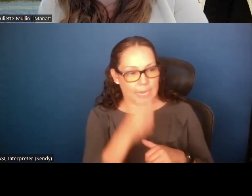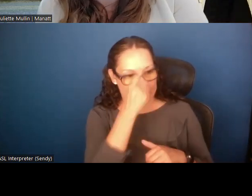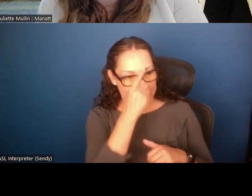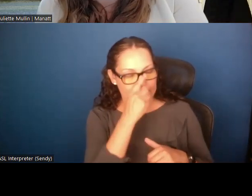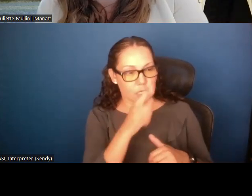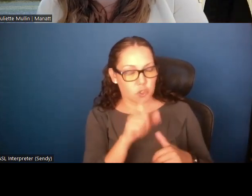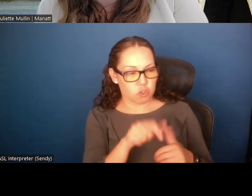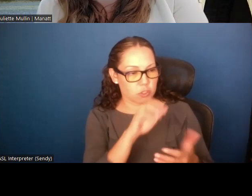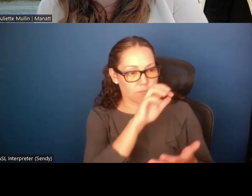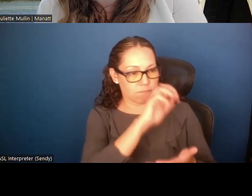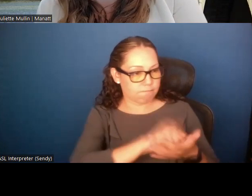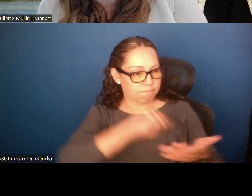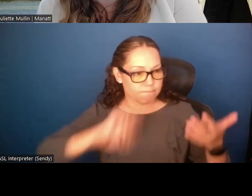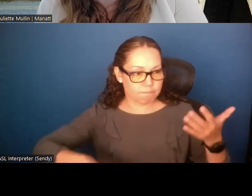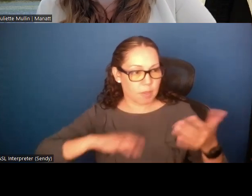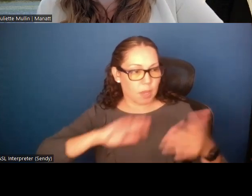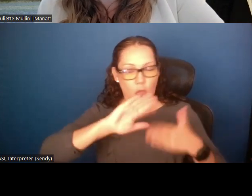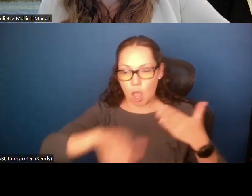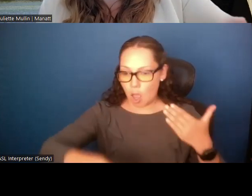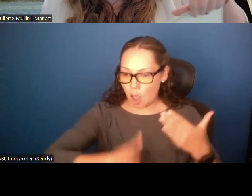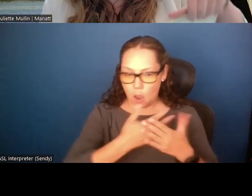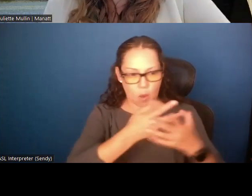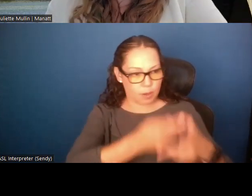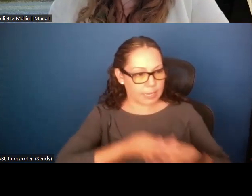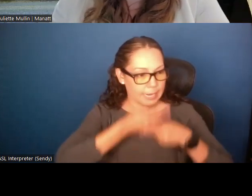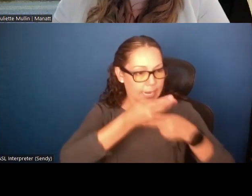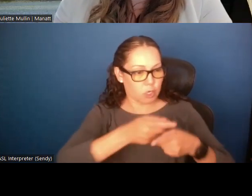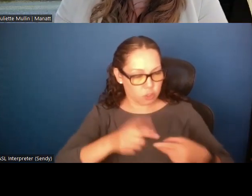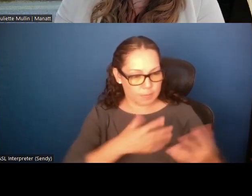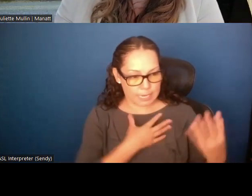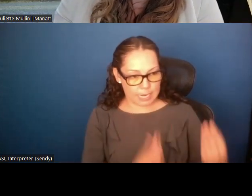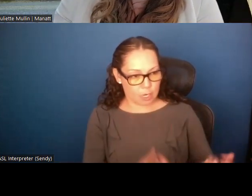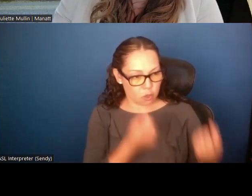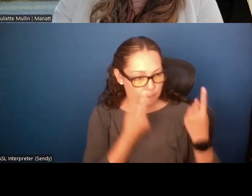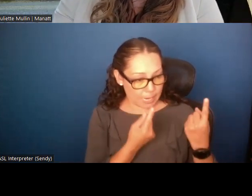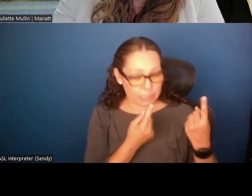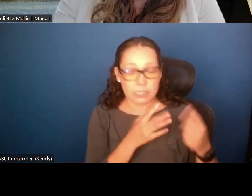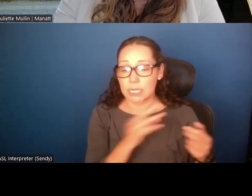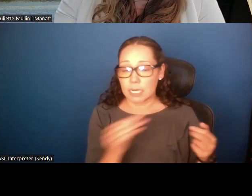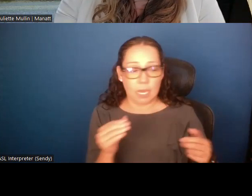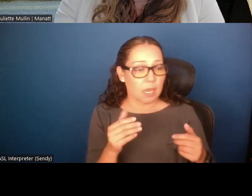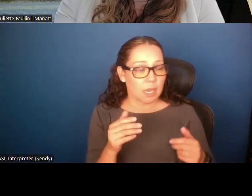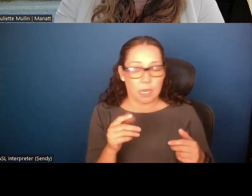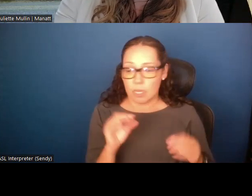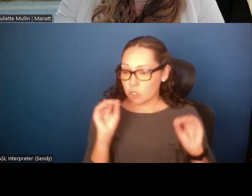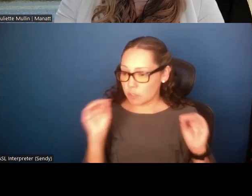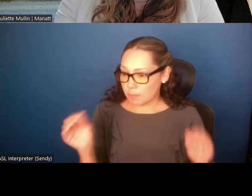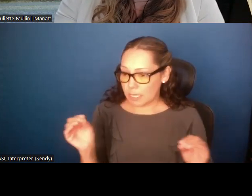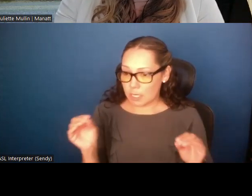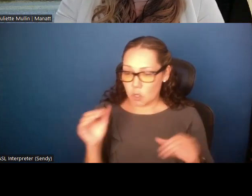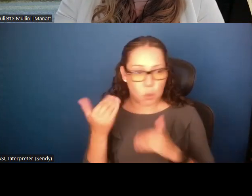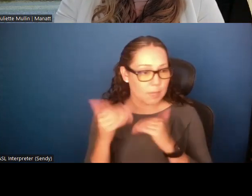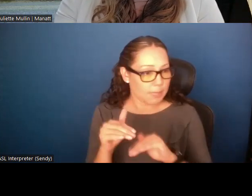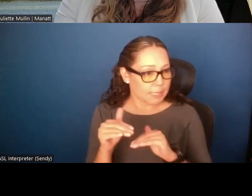it. All care should be compassionate. There should be minimal limitation at a